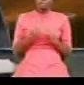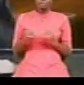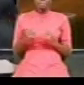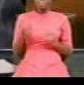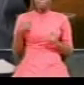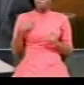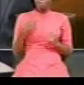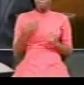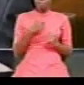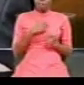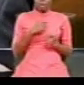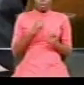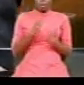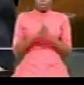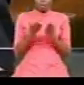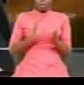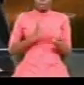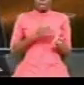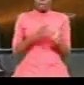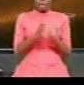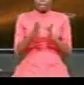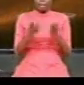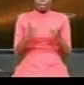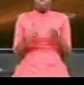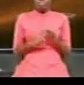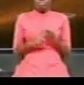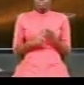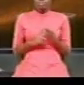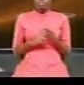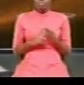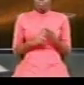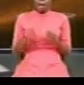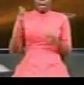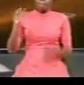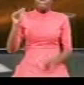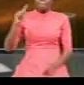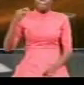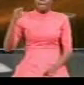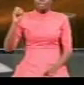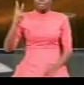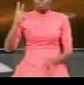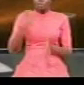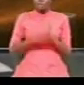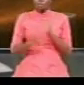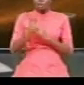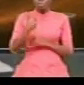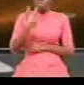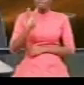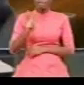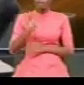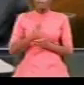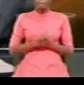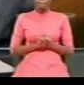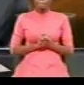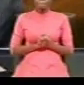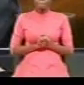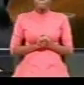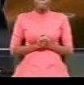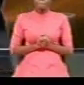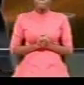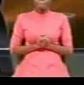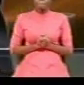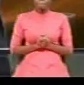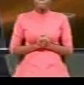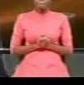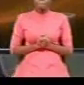We turn our Bibles to Matthew chapter 24. Matthew chapter